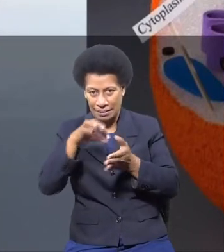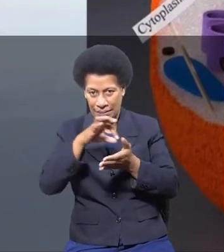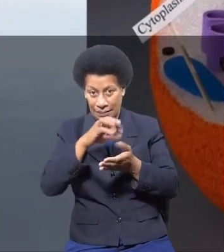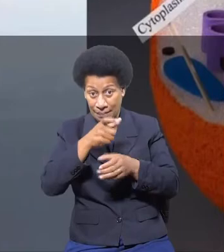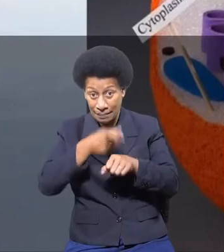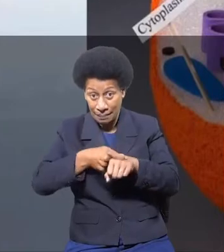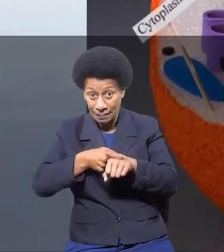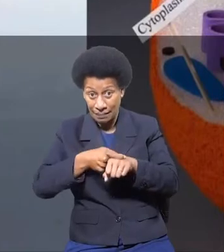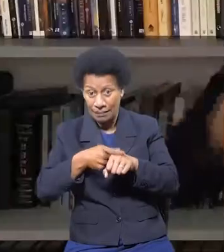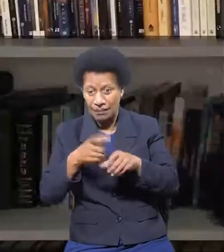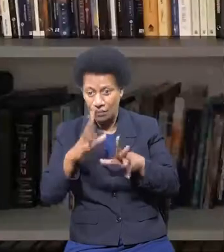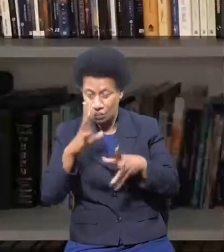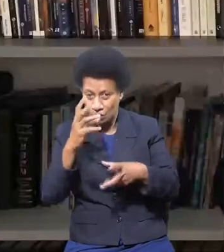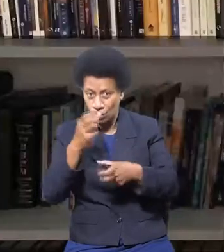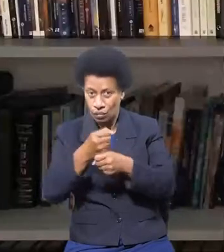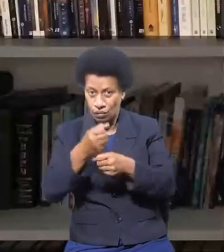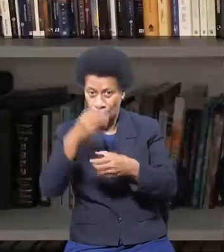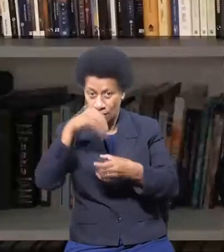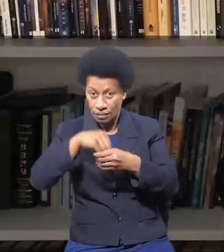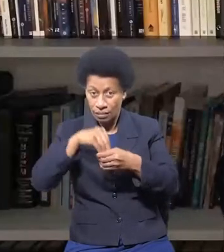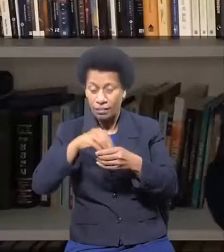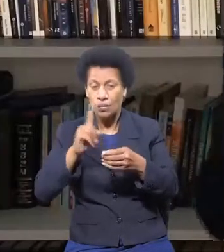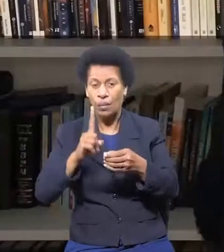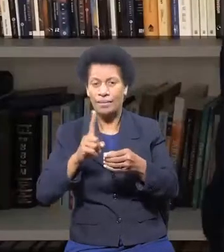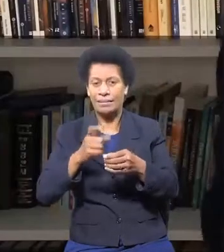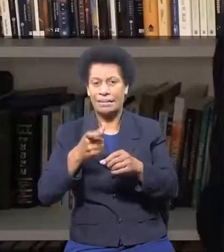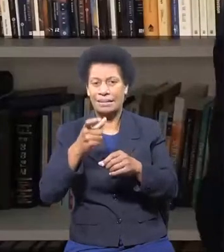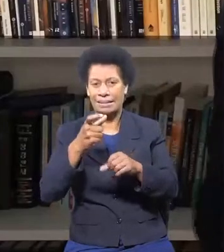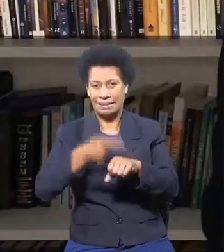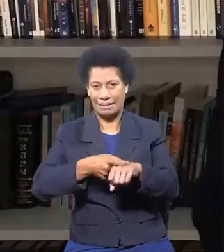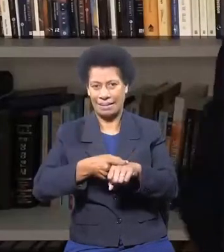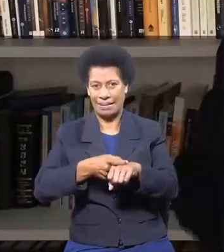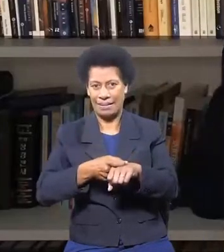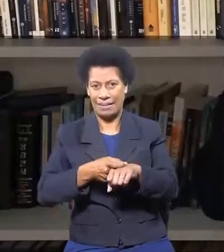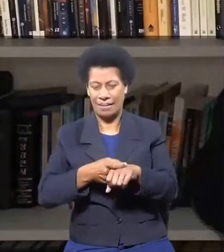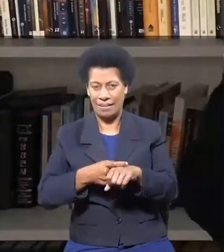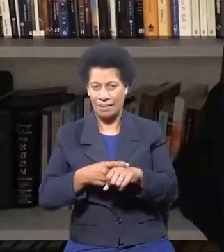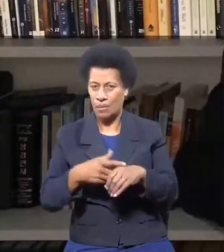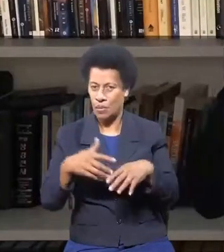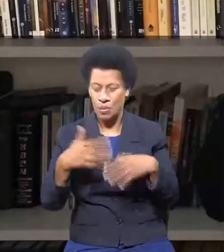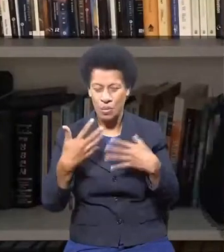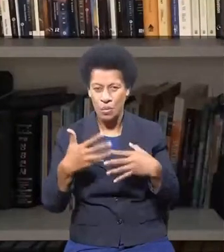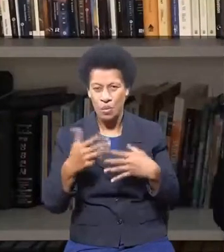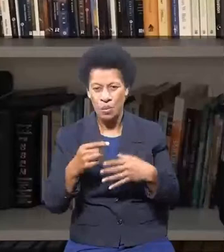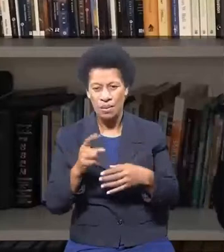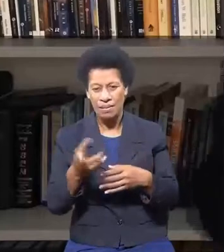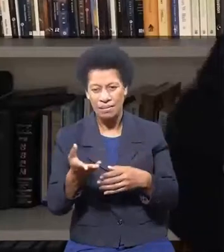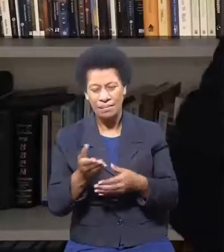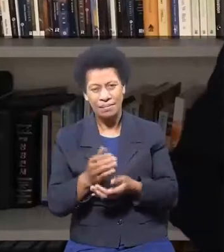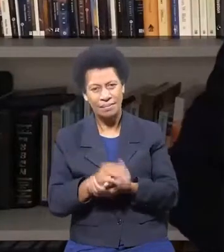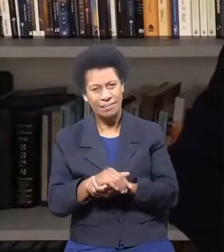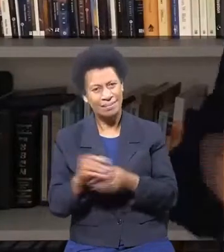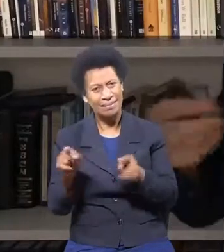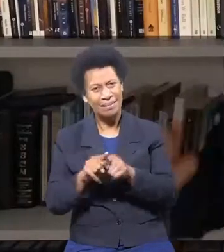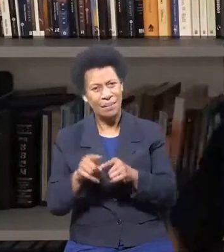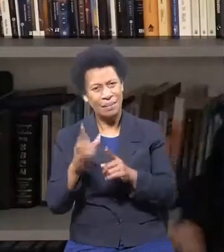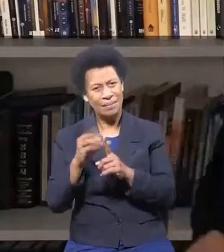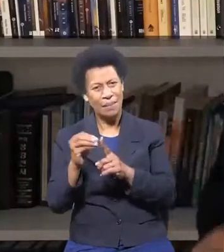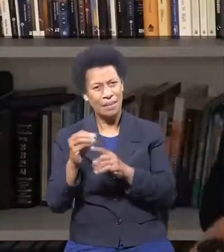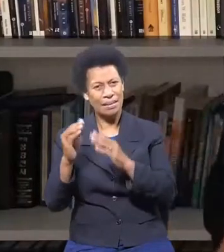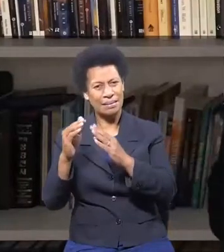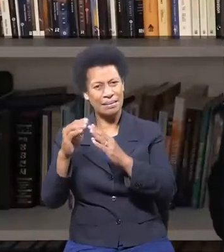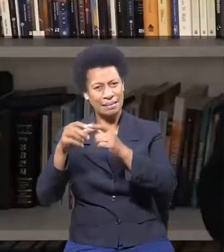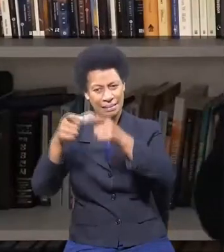of this together is a cell. Now, scientists have realized that cells are incredibly complex. They're almost like a whole